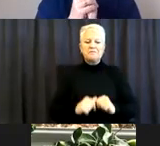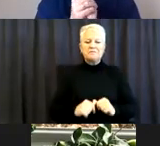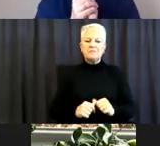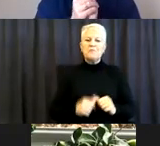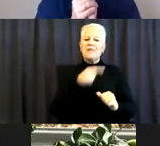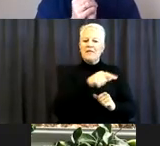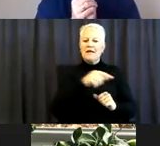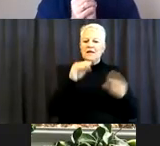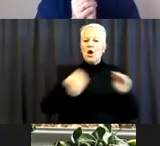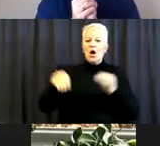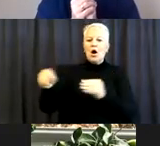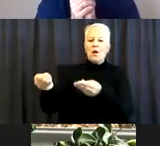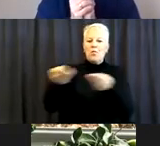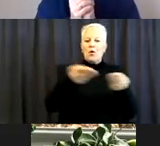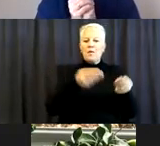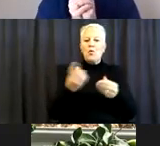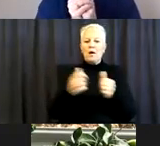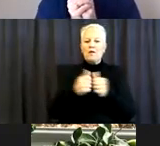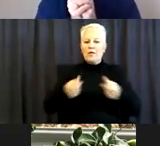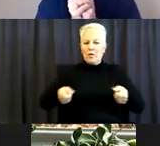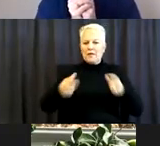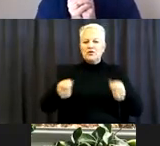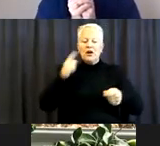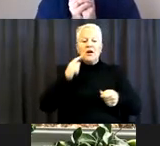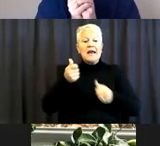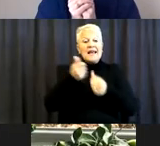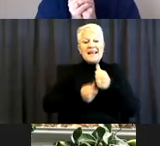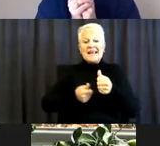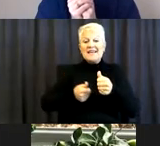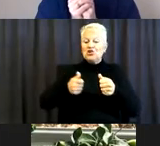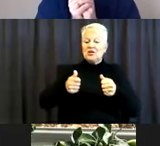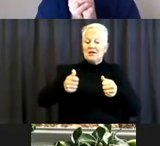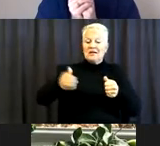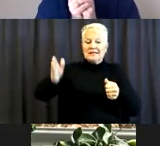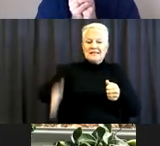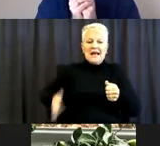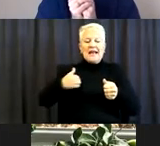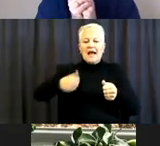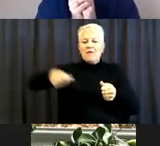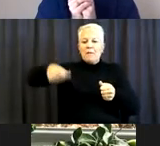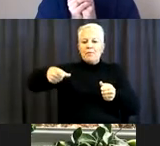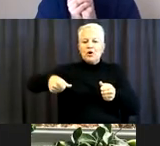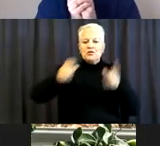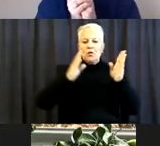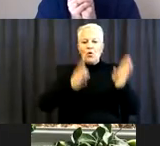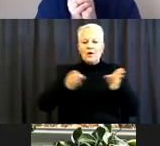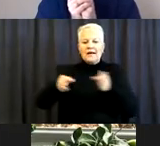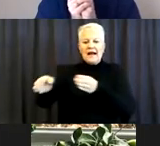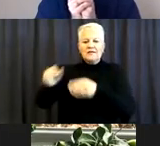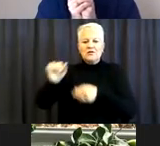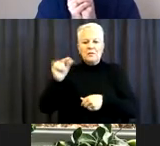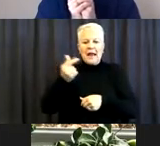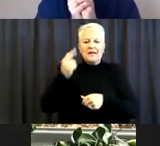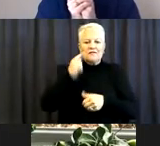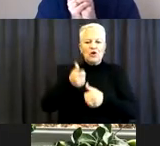This is a portable one in a wheelchair. On each side, you can see these, they're purse organizer bags on each side